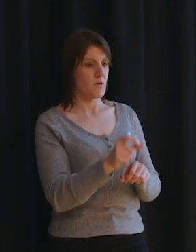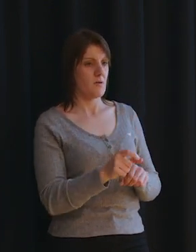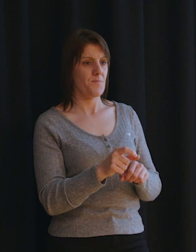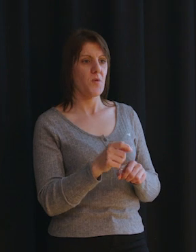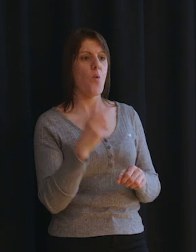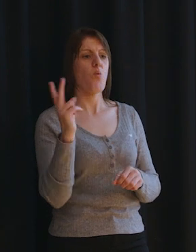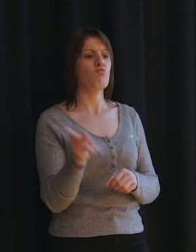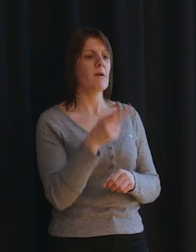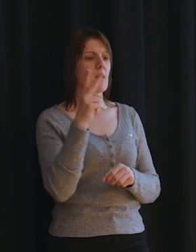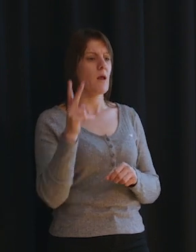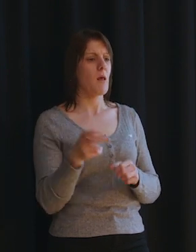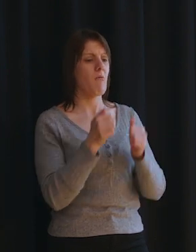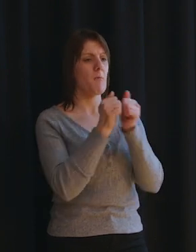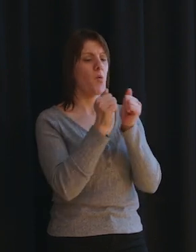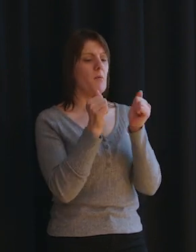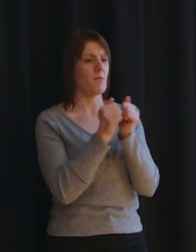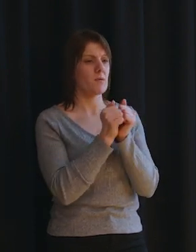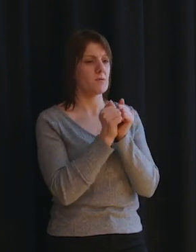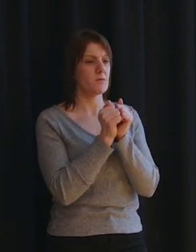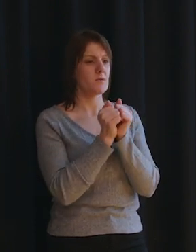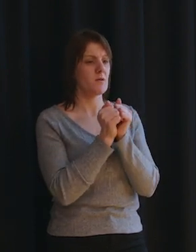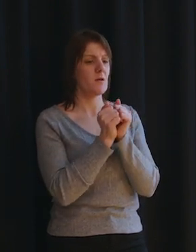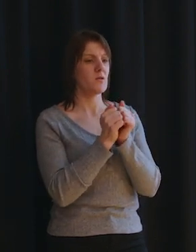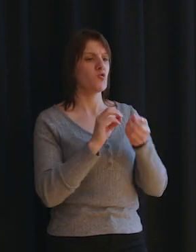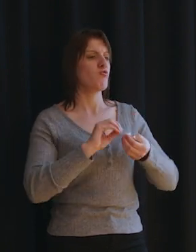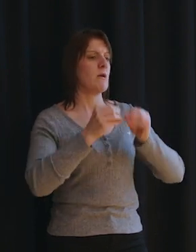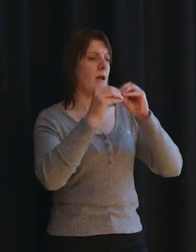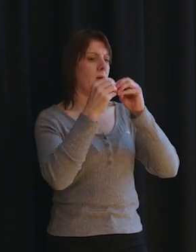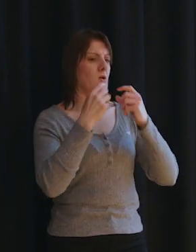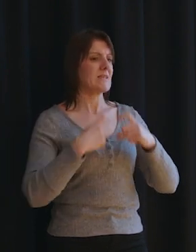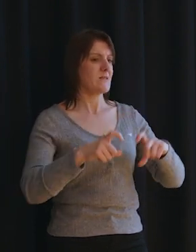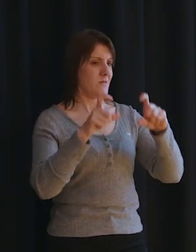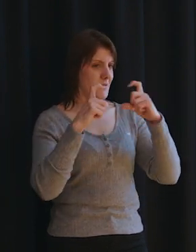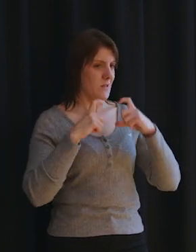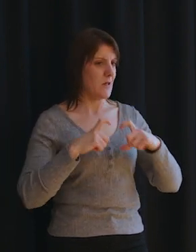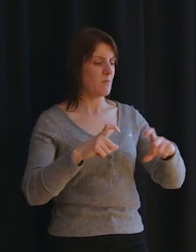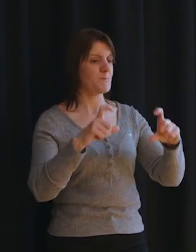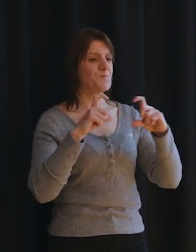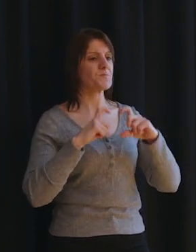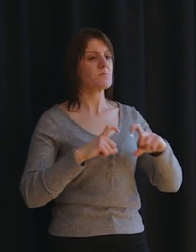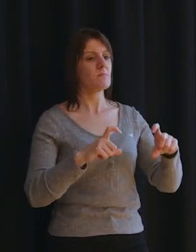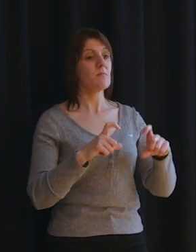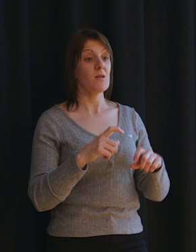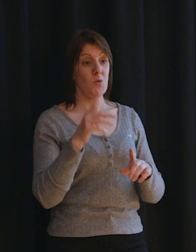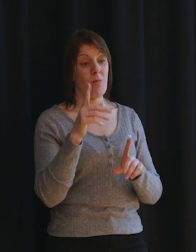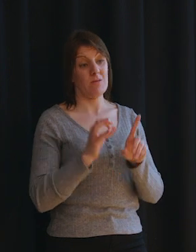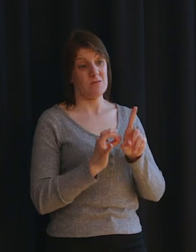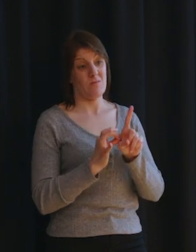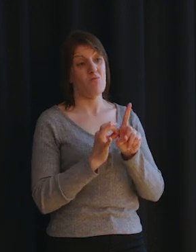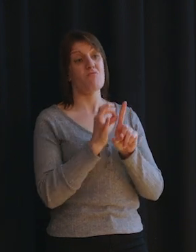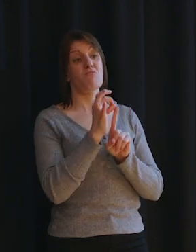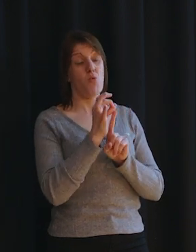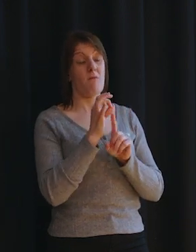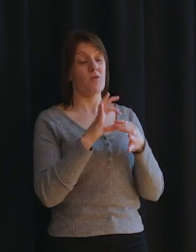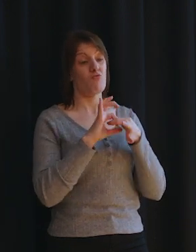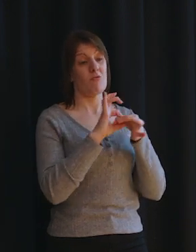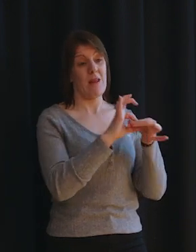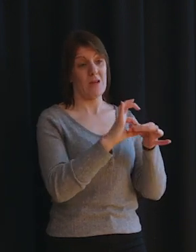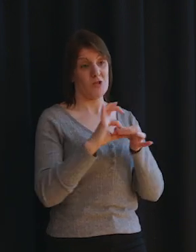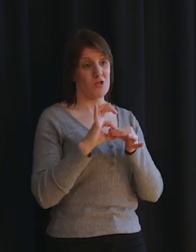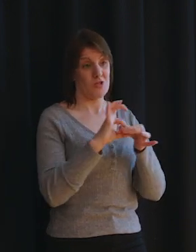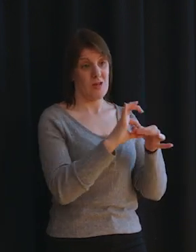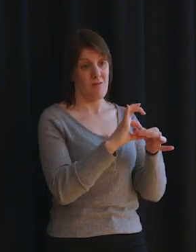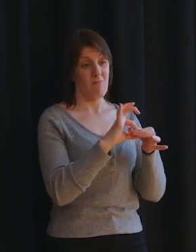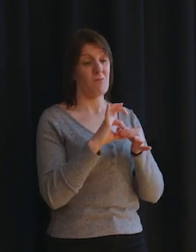really important to maintain that consistency. And this helped kind of improve kind of the kind of relationship and a way of